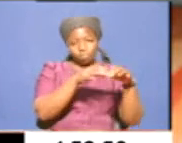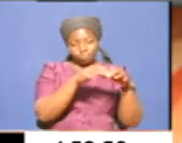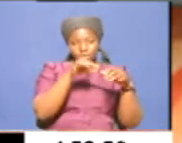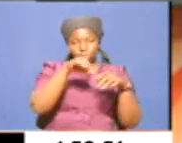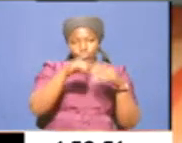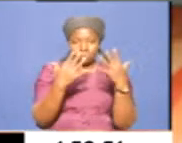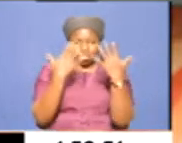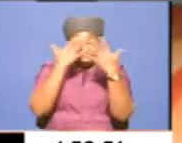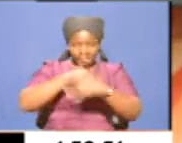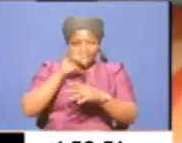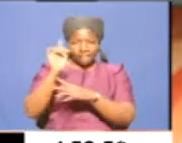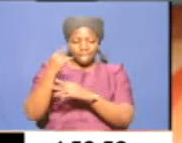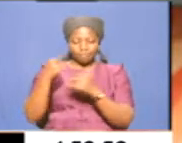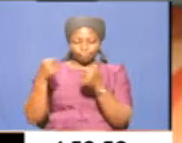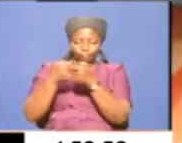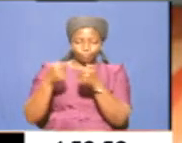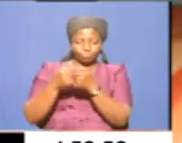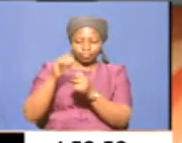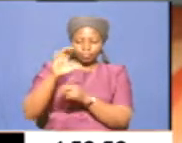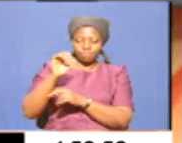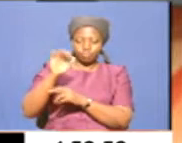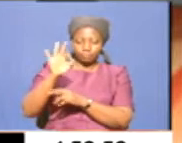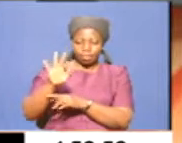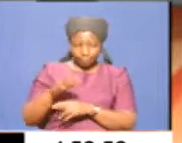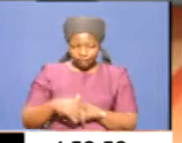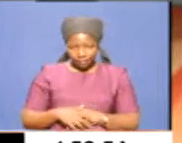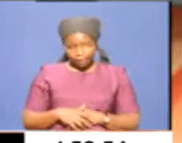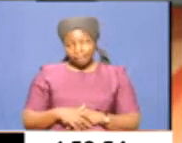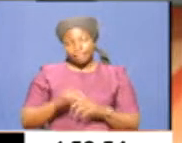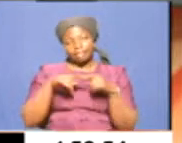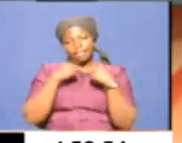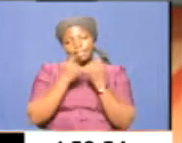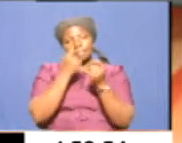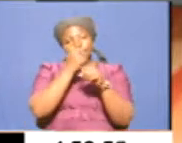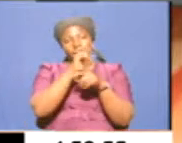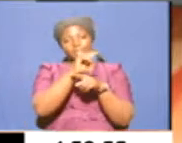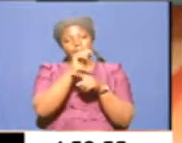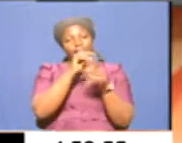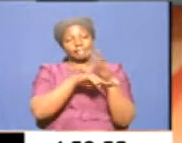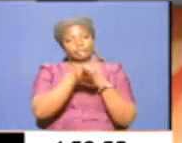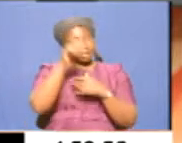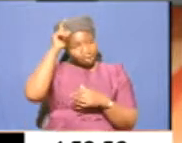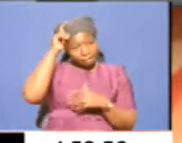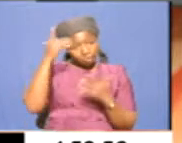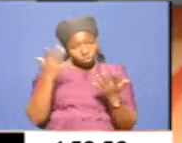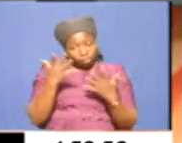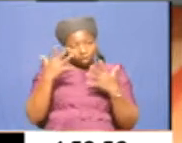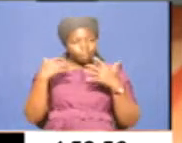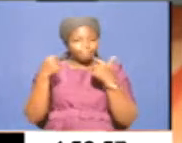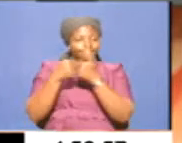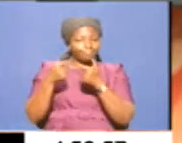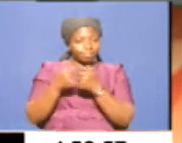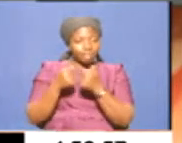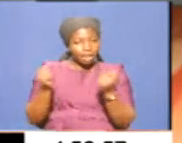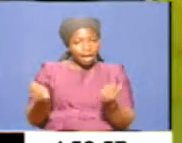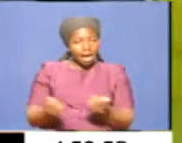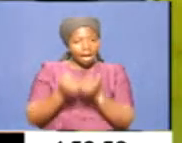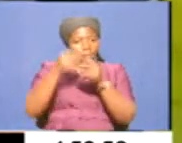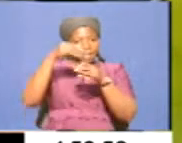match of the CAF Confederations Cup. The team held a training session in Egypt where the match will be played behind closed